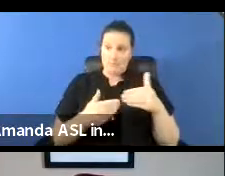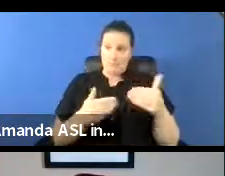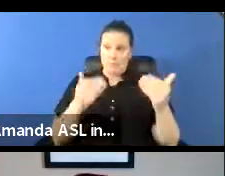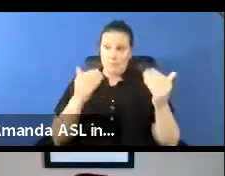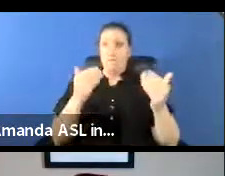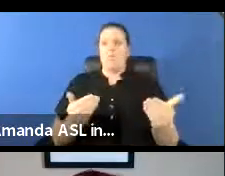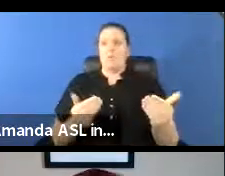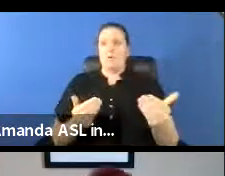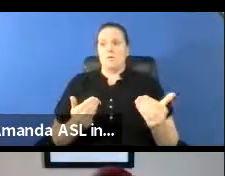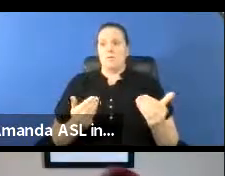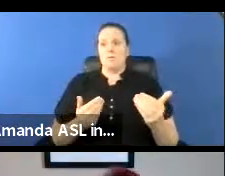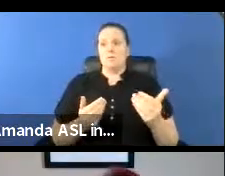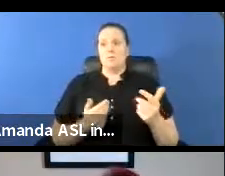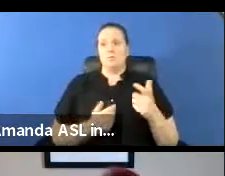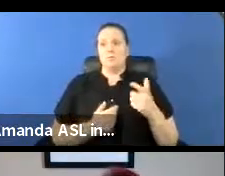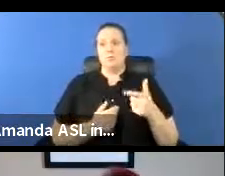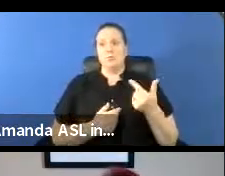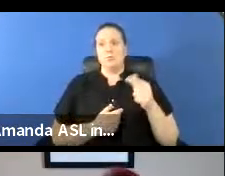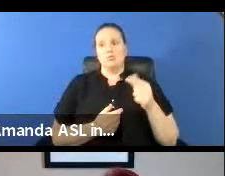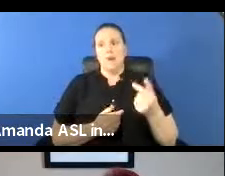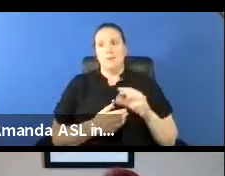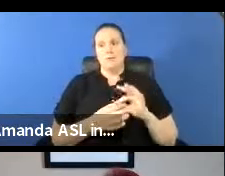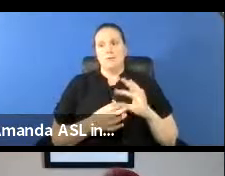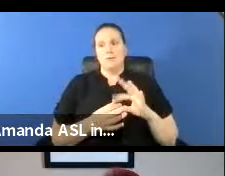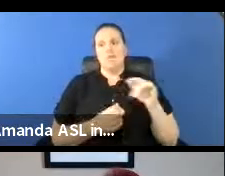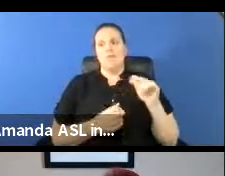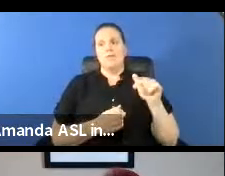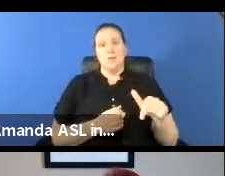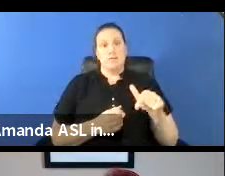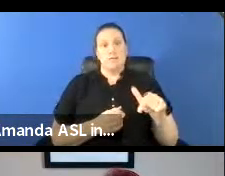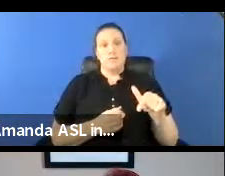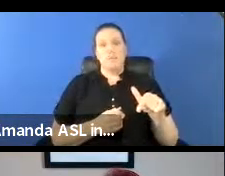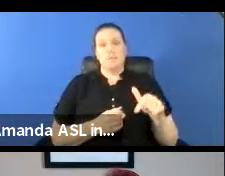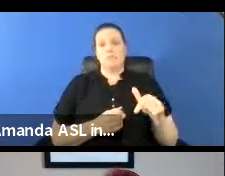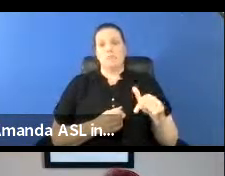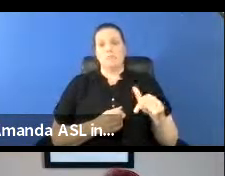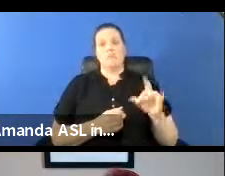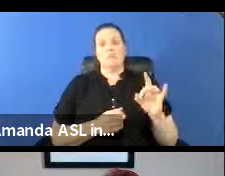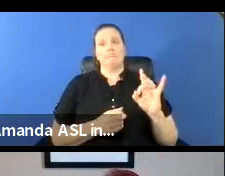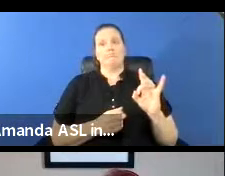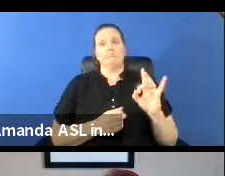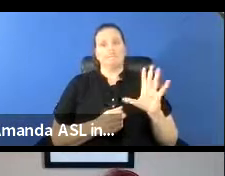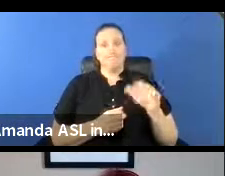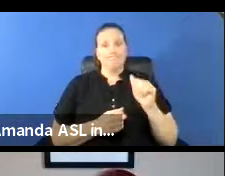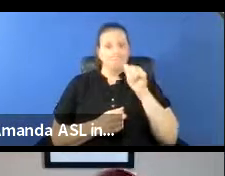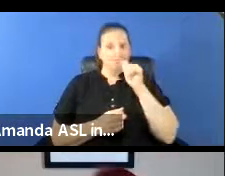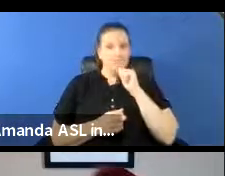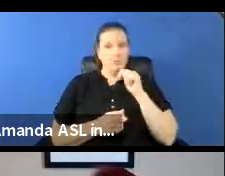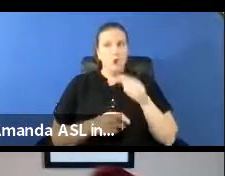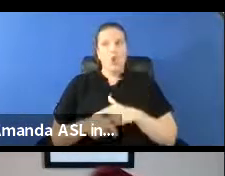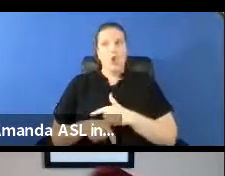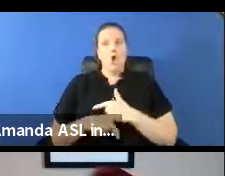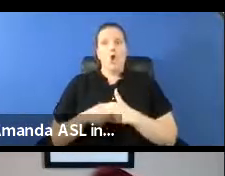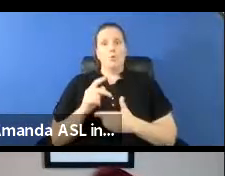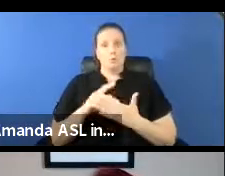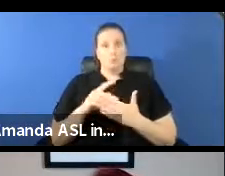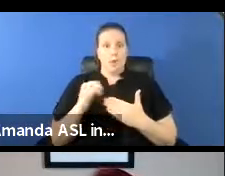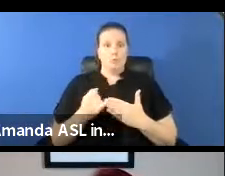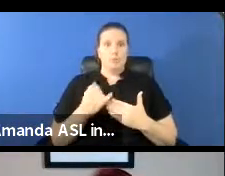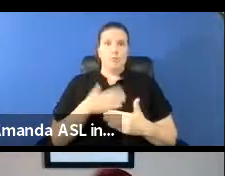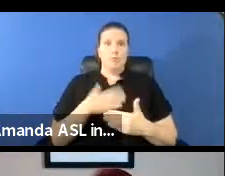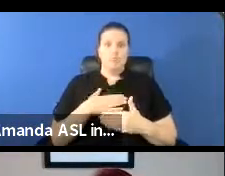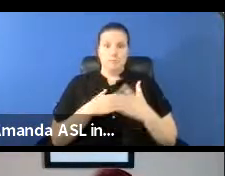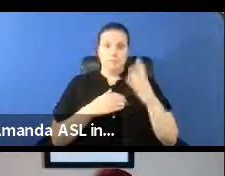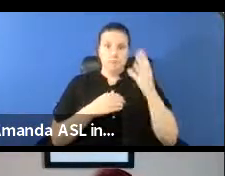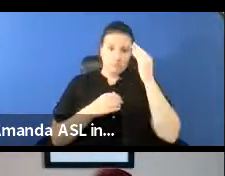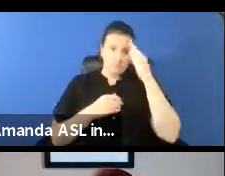forward, as Greg pointed out, this is going to be an exceedingly scrutinized project. So please know that,